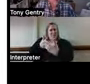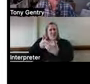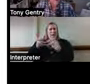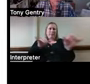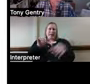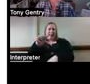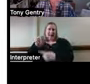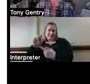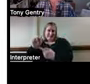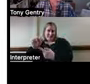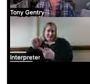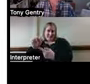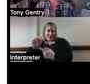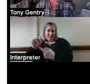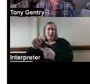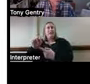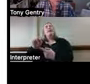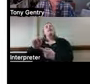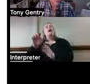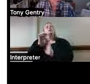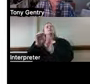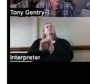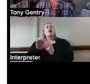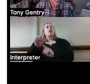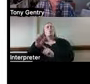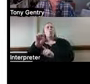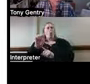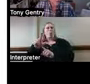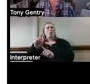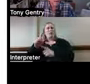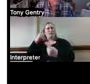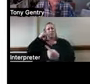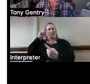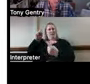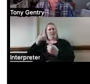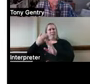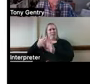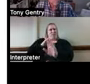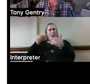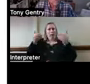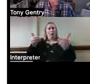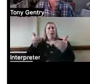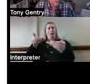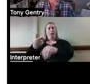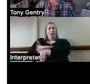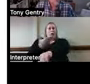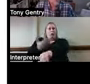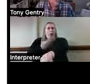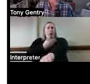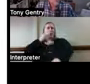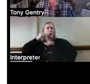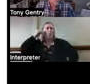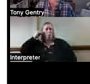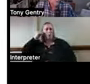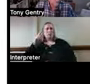there are also ethical codes in place whenever you're thinking about modifying a home. RESNO, which is the